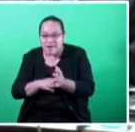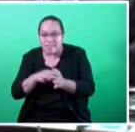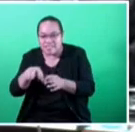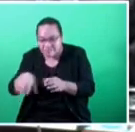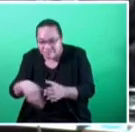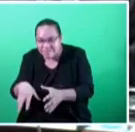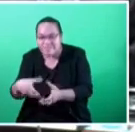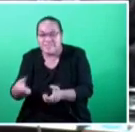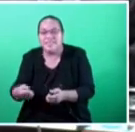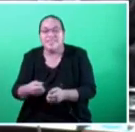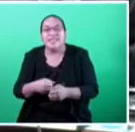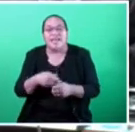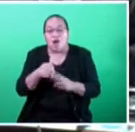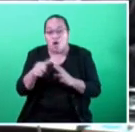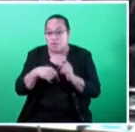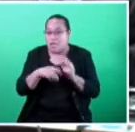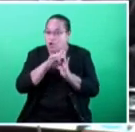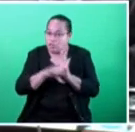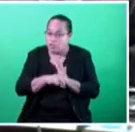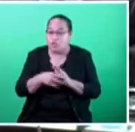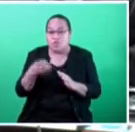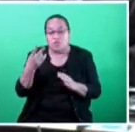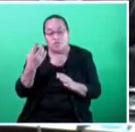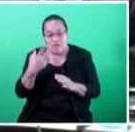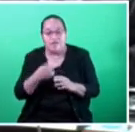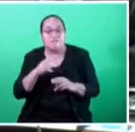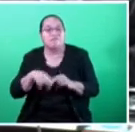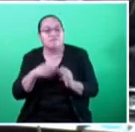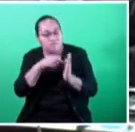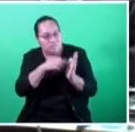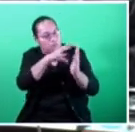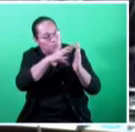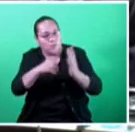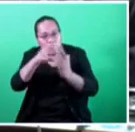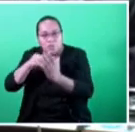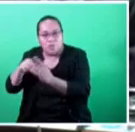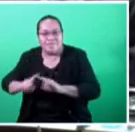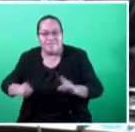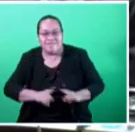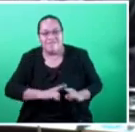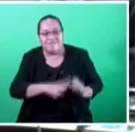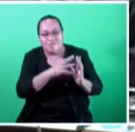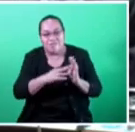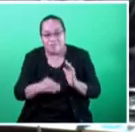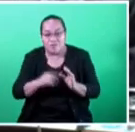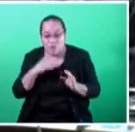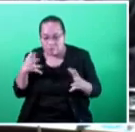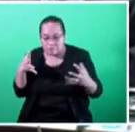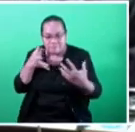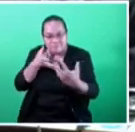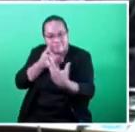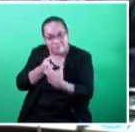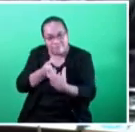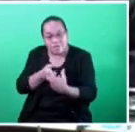1973, and Constitution of our country, the 2013 Constitution. Mr. Speaker, this brings things into context,